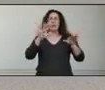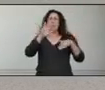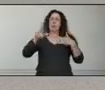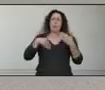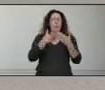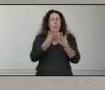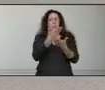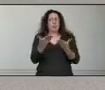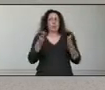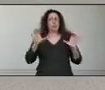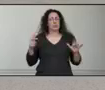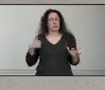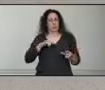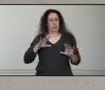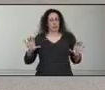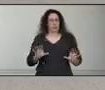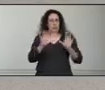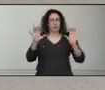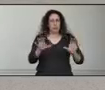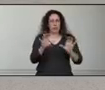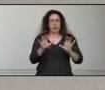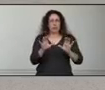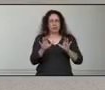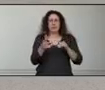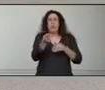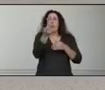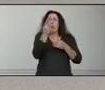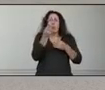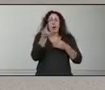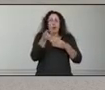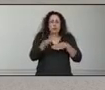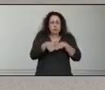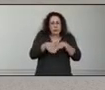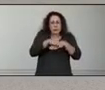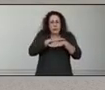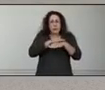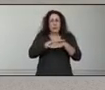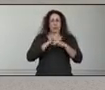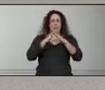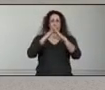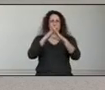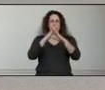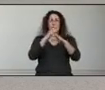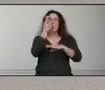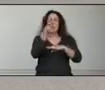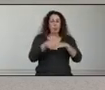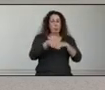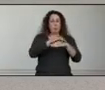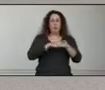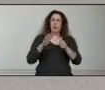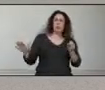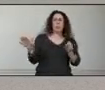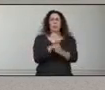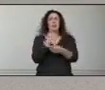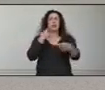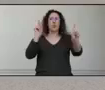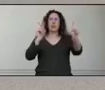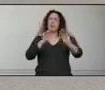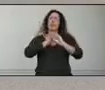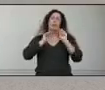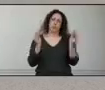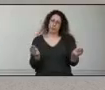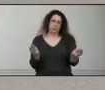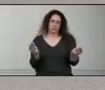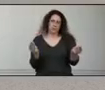that we're doing, are just one layer of protection, and no single layer is completely protective. Wearing a mask